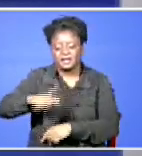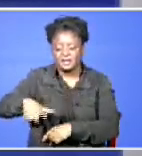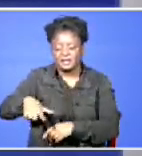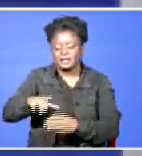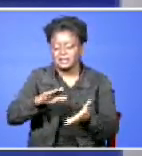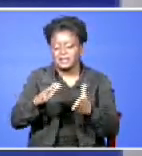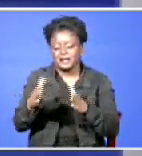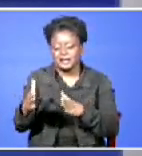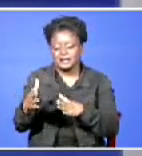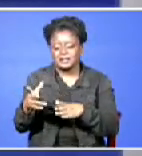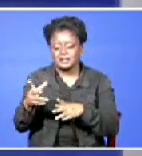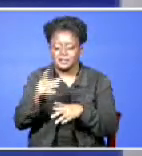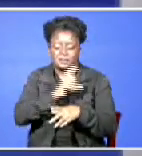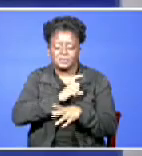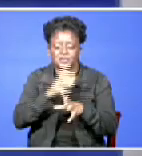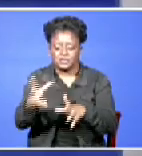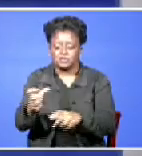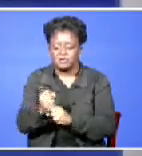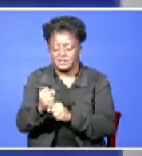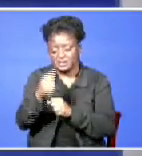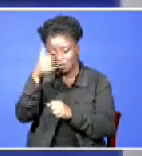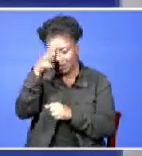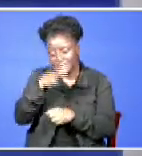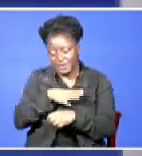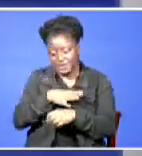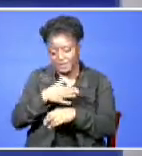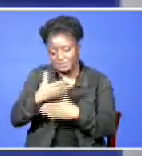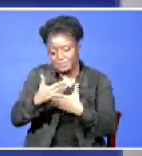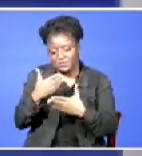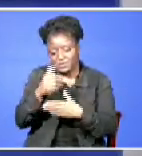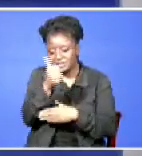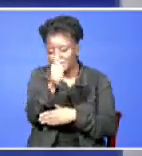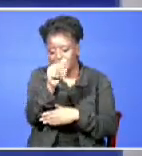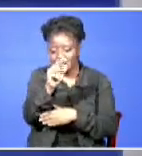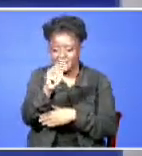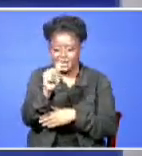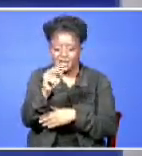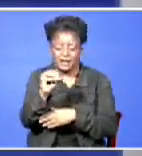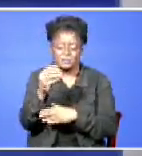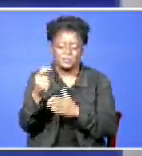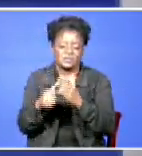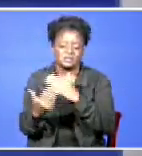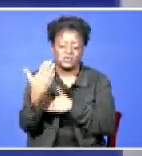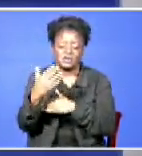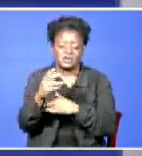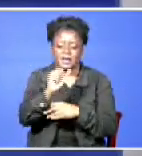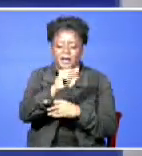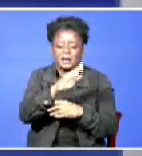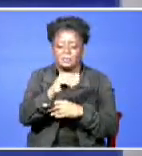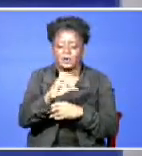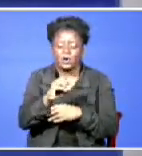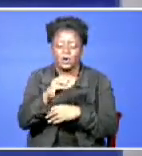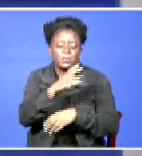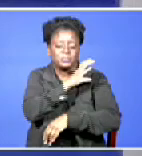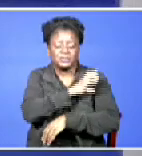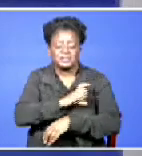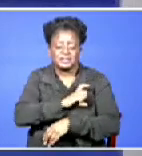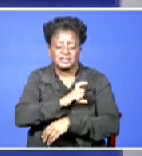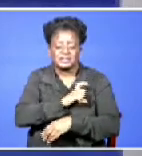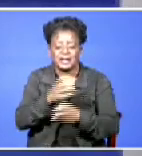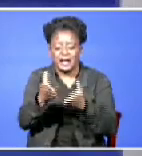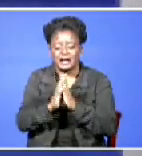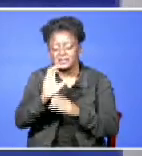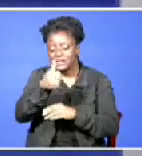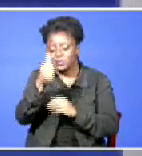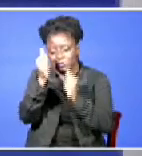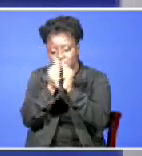arrested a man shortly before 10 o'clock this morning in connection with that matter. Abaco police appeal to members of the public with any information to